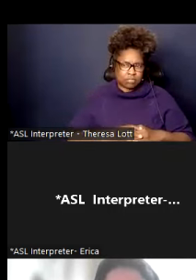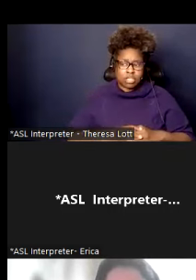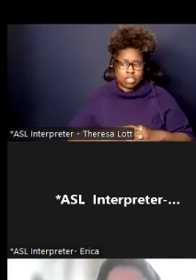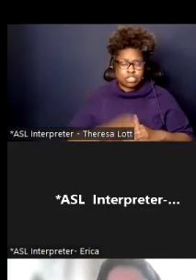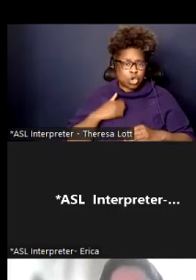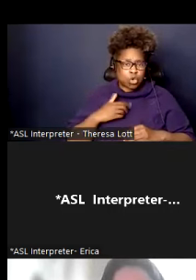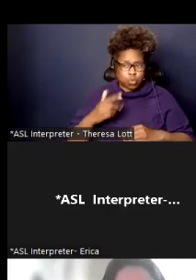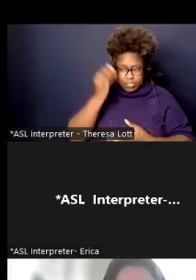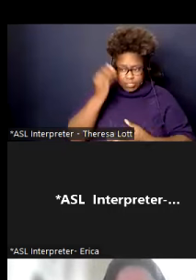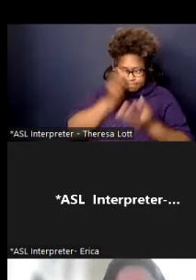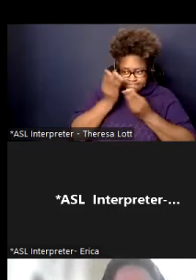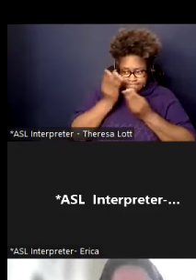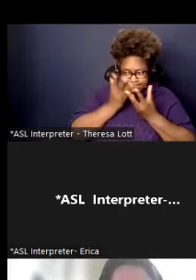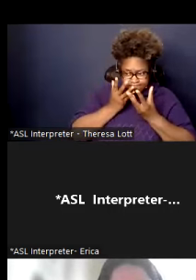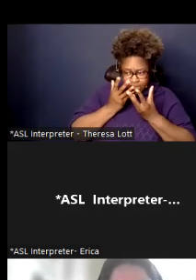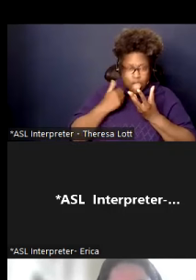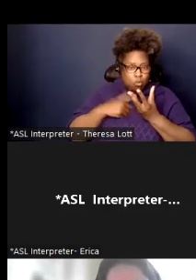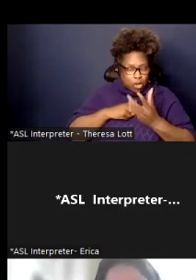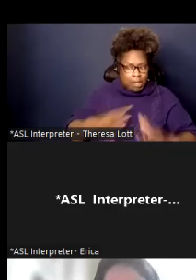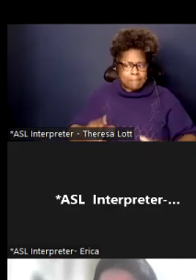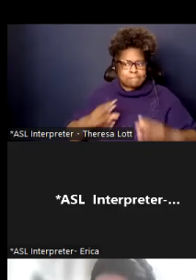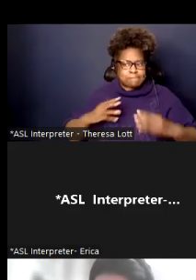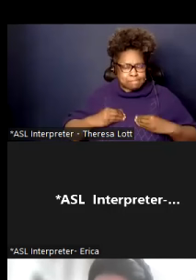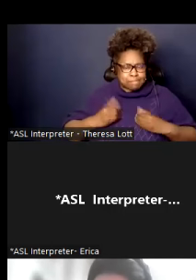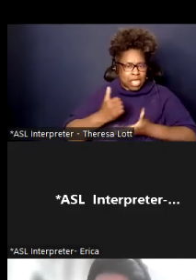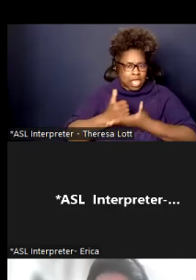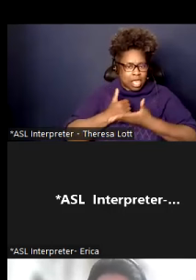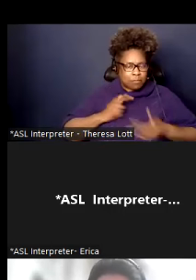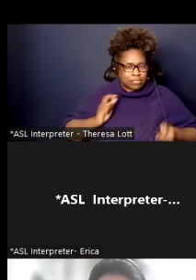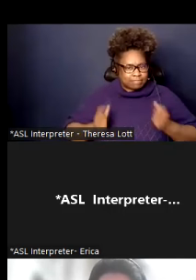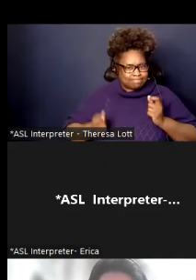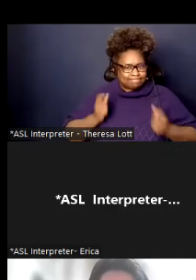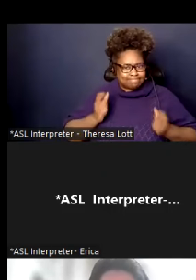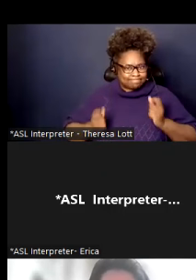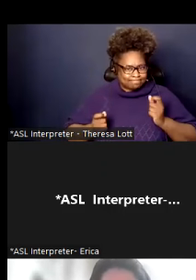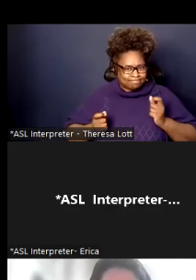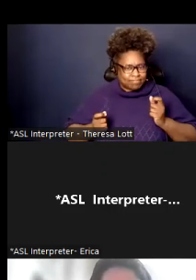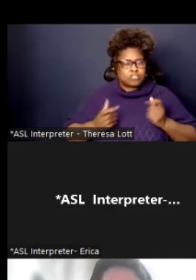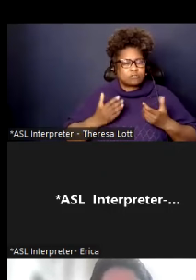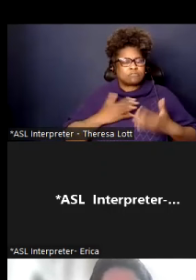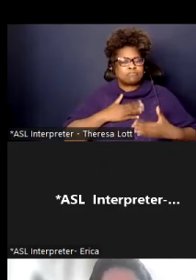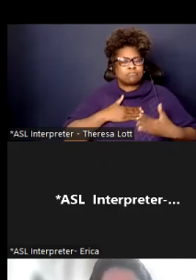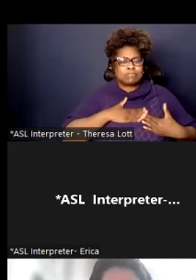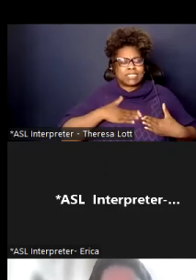received, and so please feel free to let us know your own ideas.